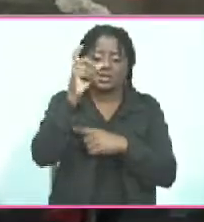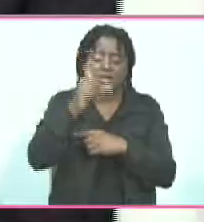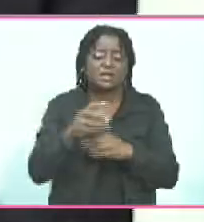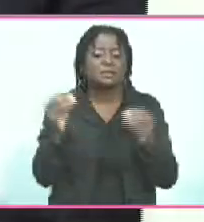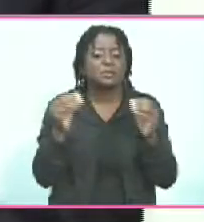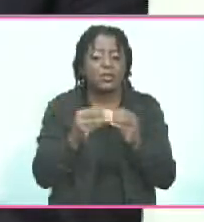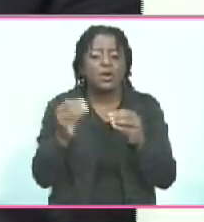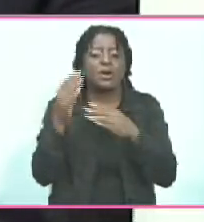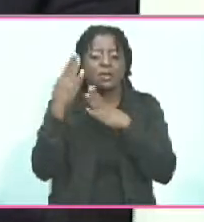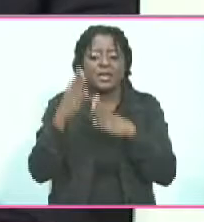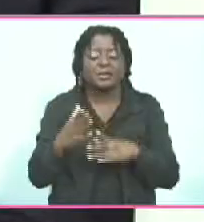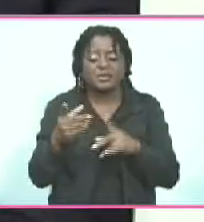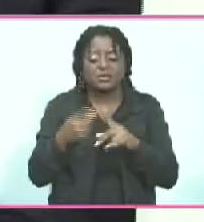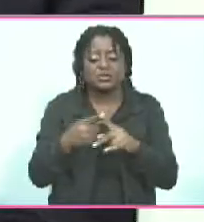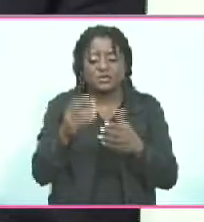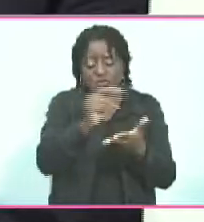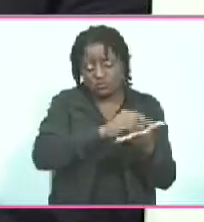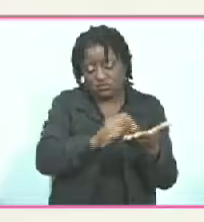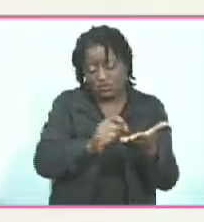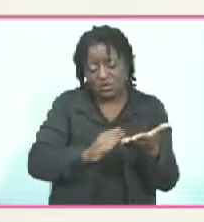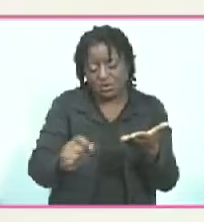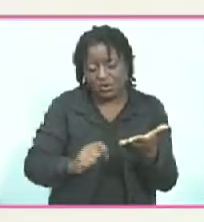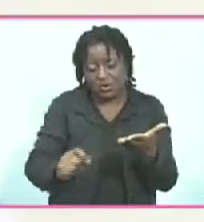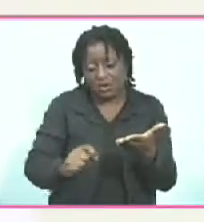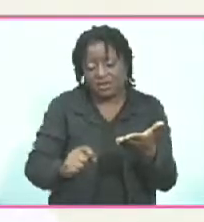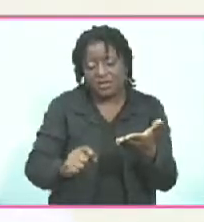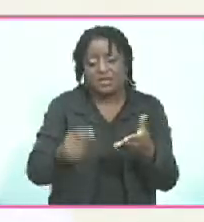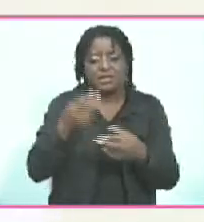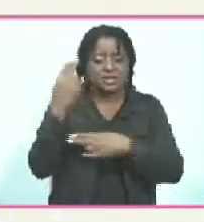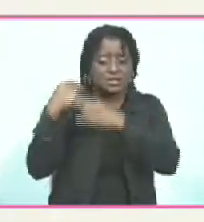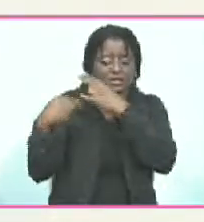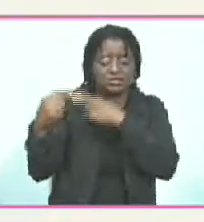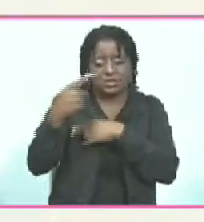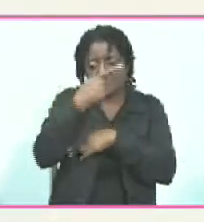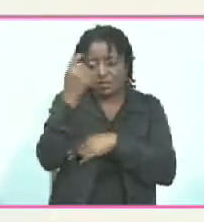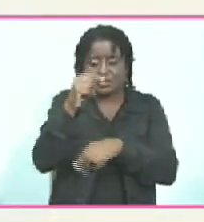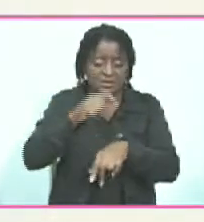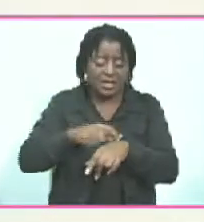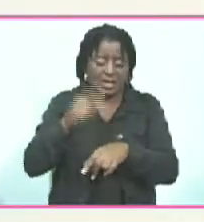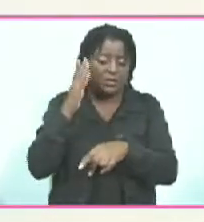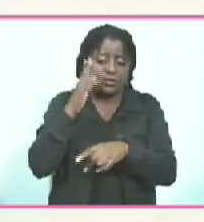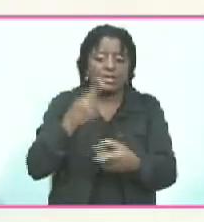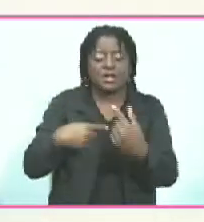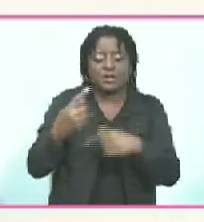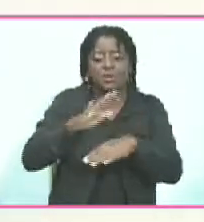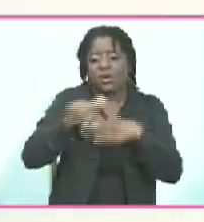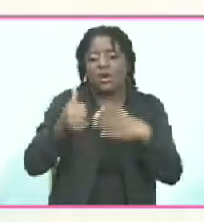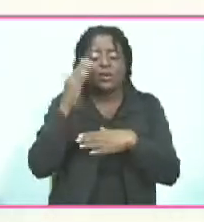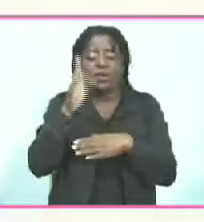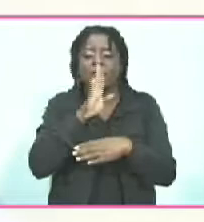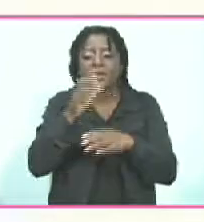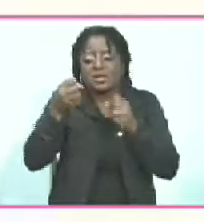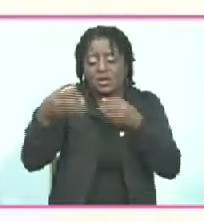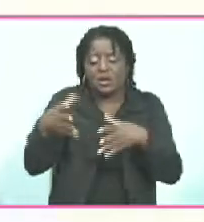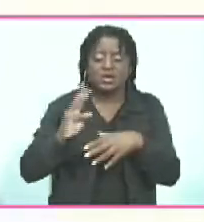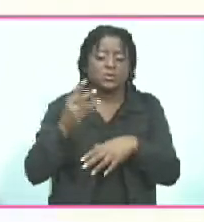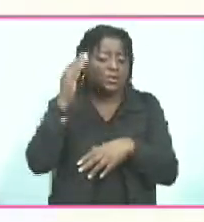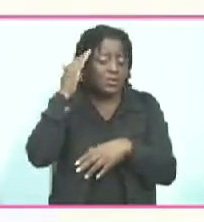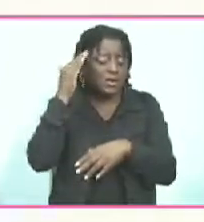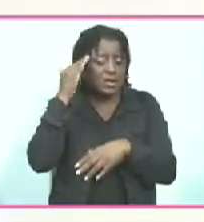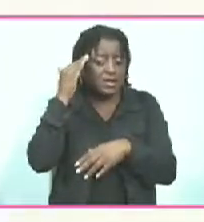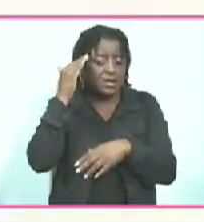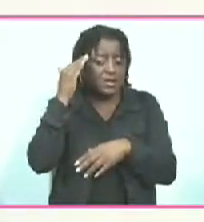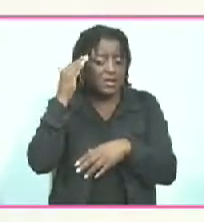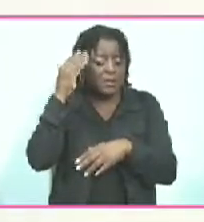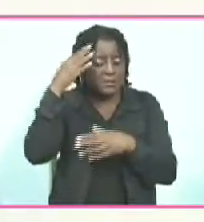step forward and record history. Because the time will come when it all will be lost, and we will believe that it's